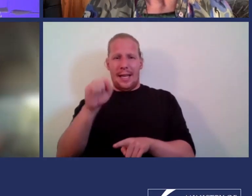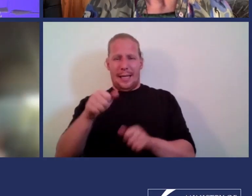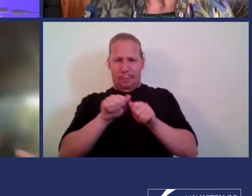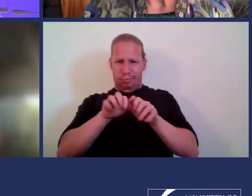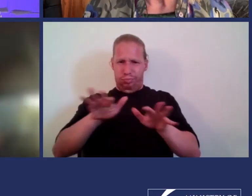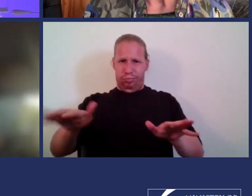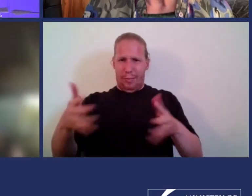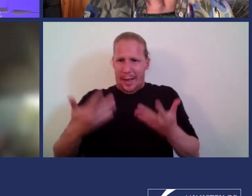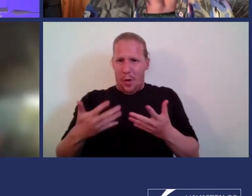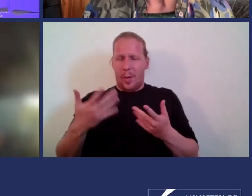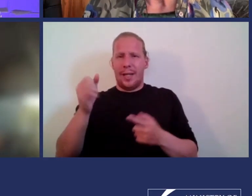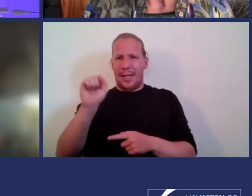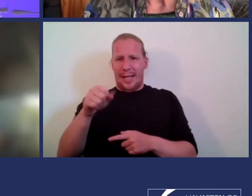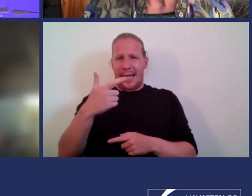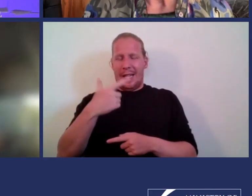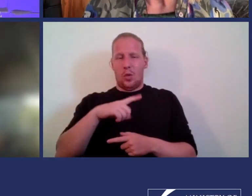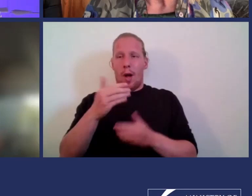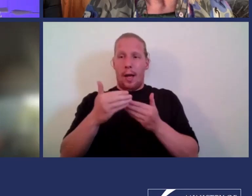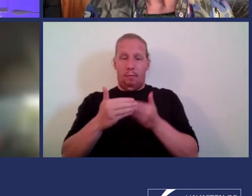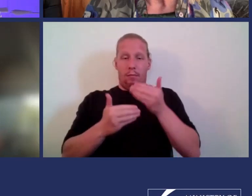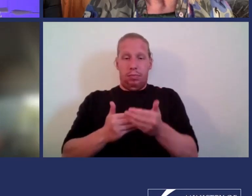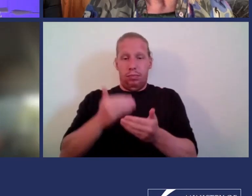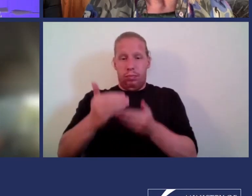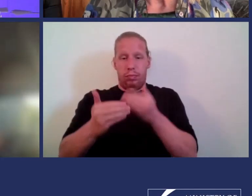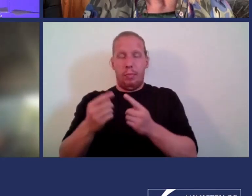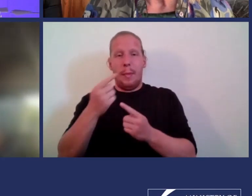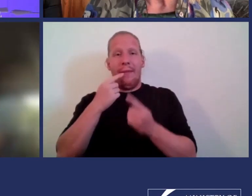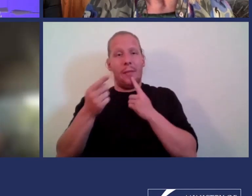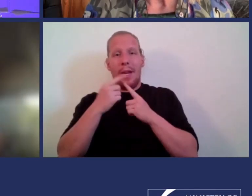gathering information as we go. And that's often the way with vaccinations. So